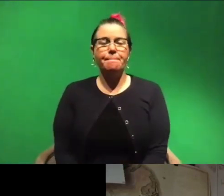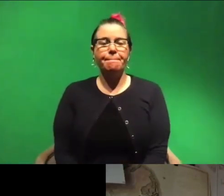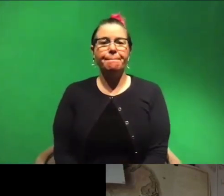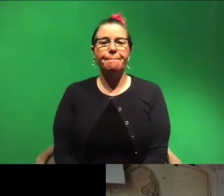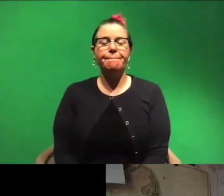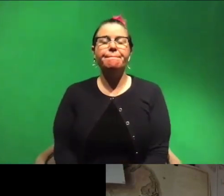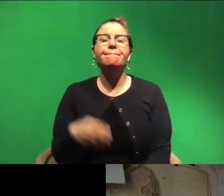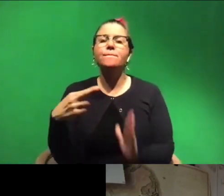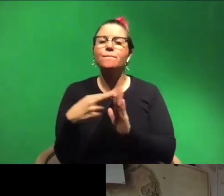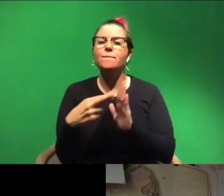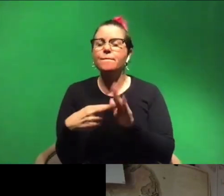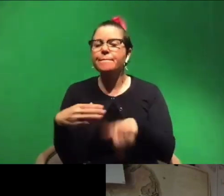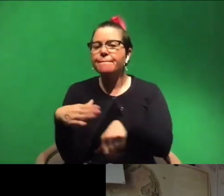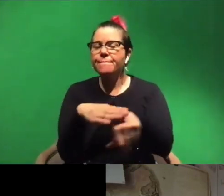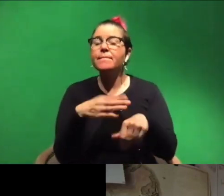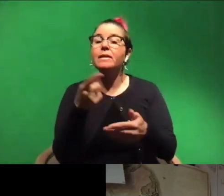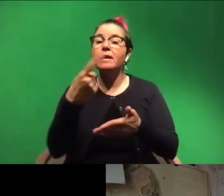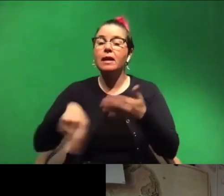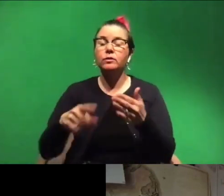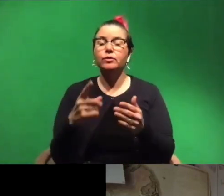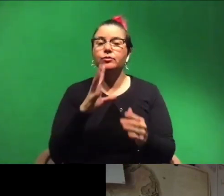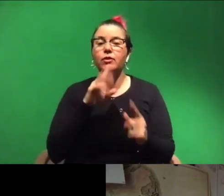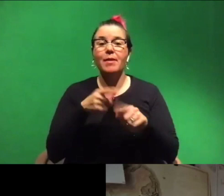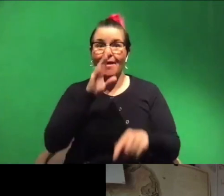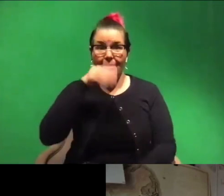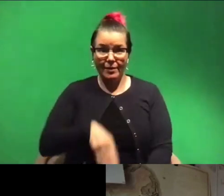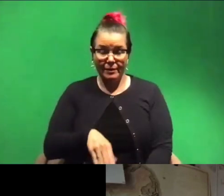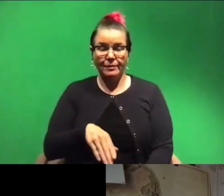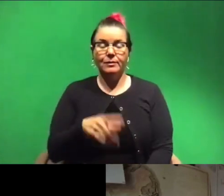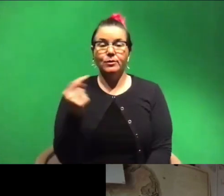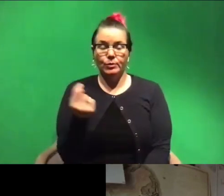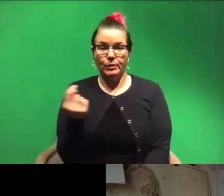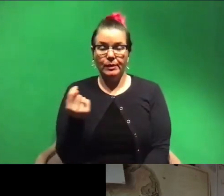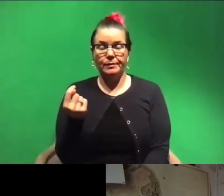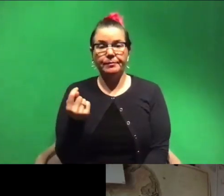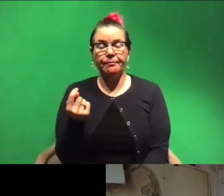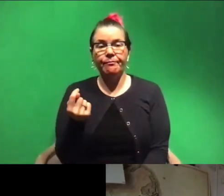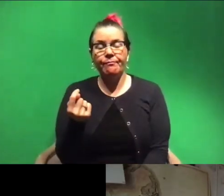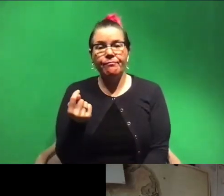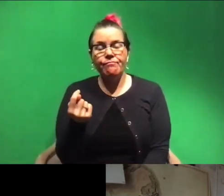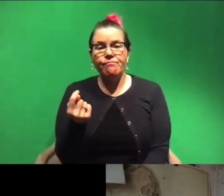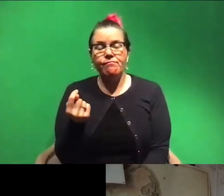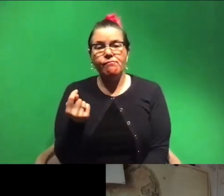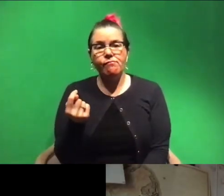Housekeeping, next week we are talking about elephants on Tuesday and